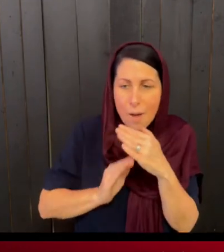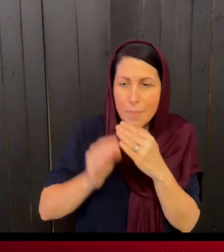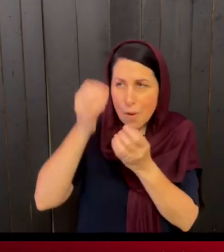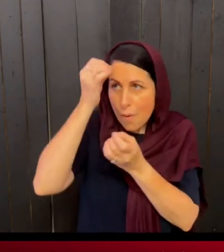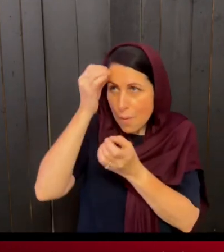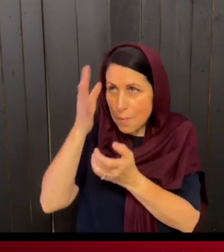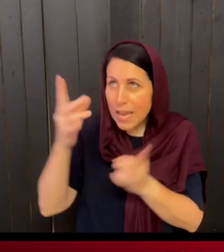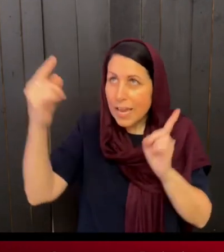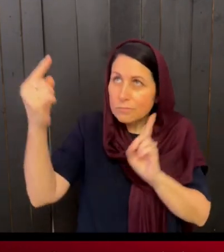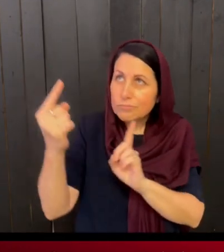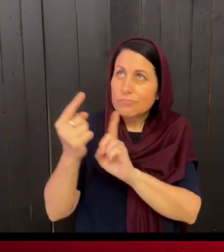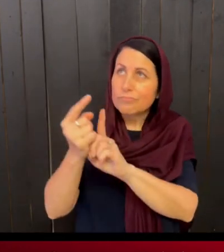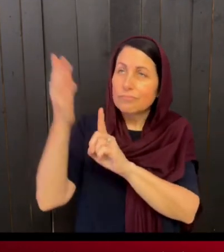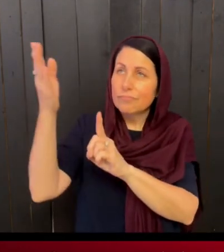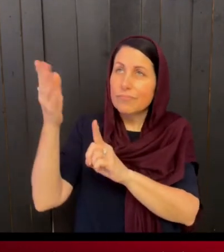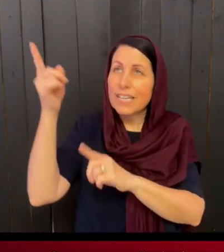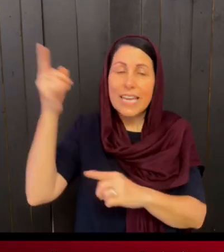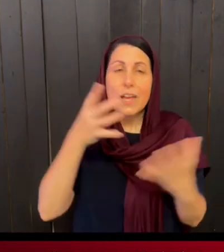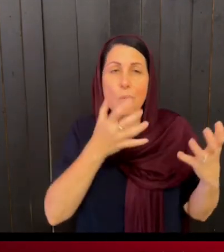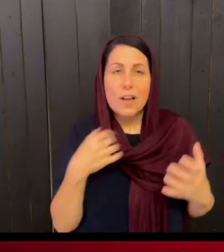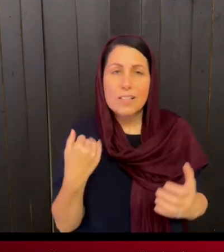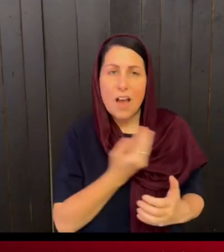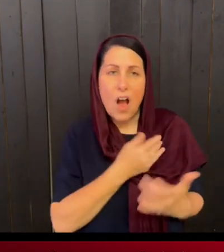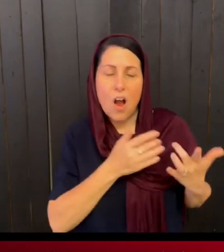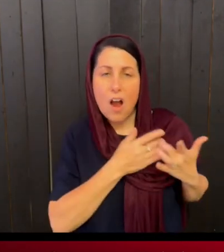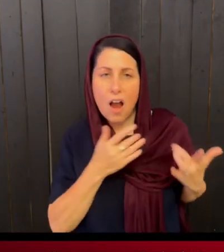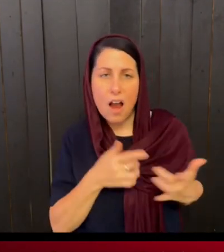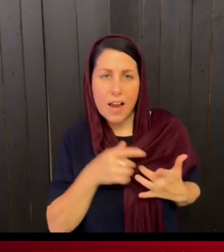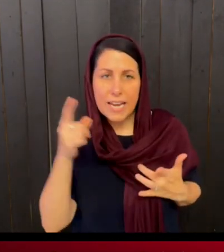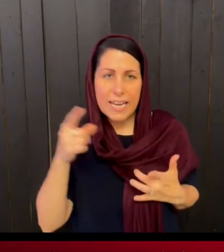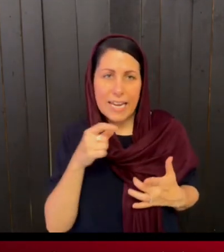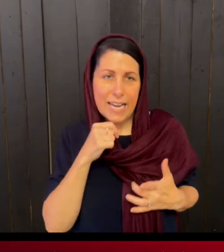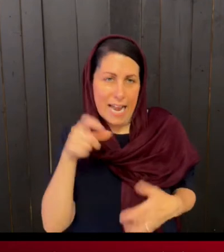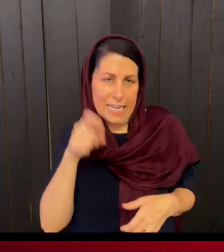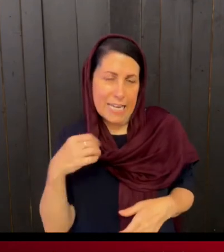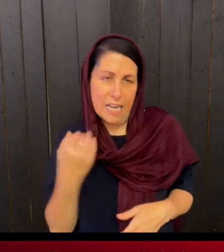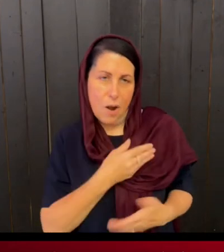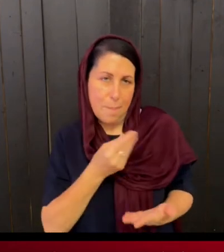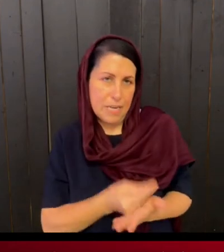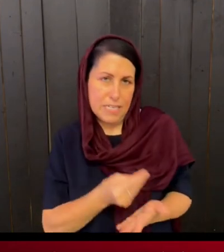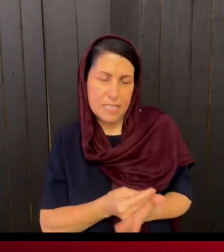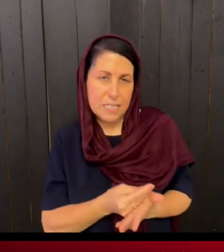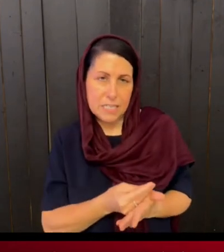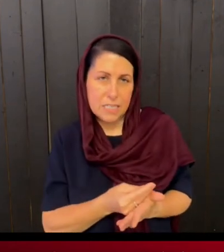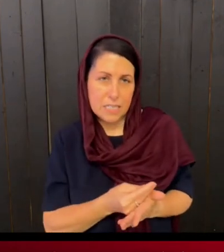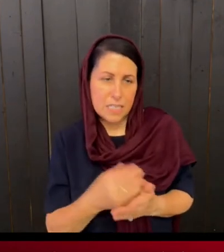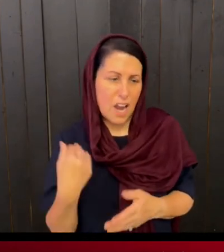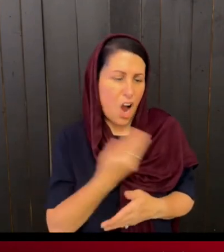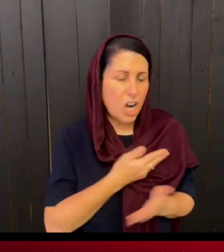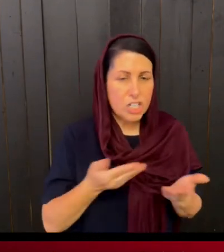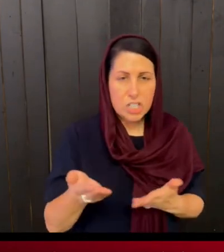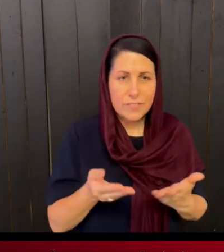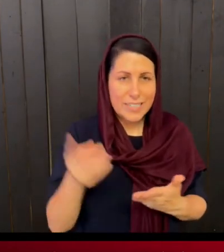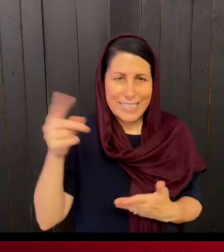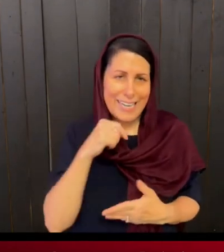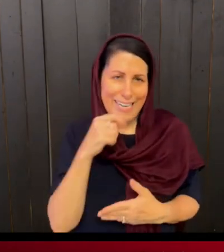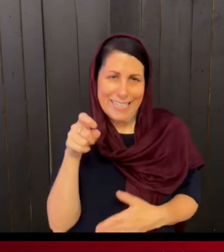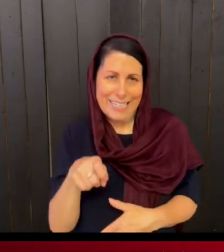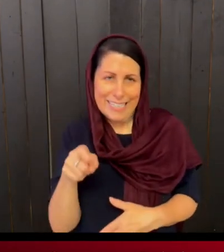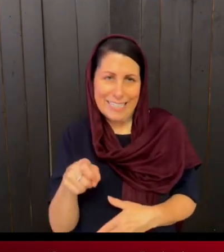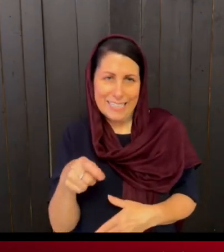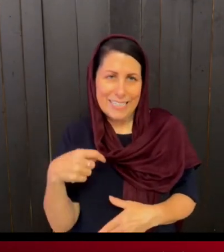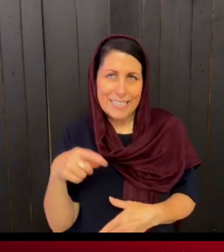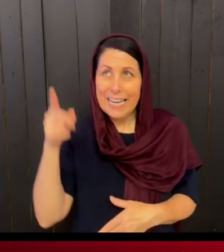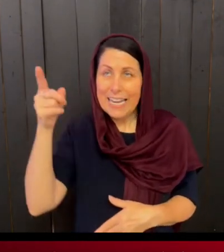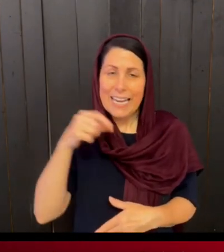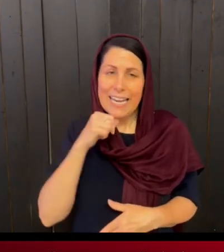he wants, is us, our hearts. He doesn't need our money. He doesn't need even our service. He doesn't need us to do anything